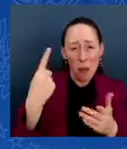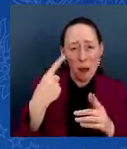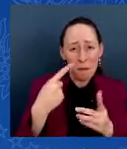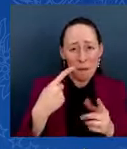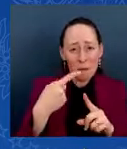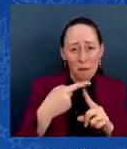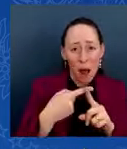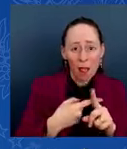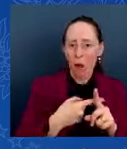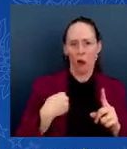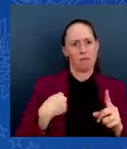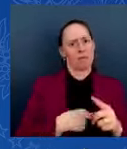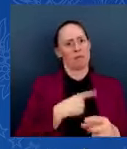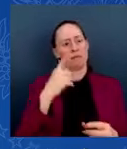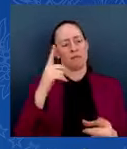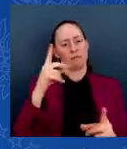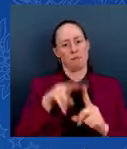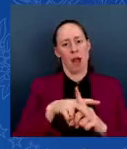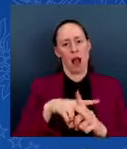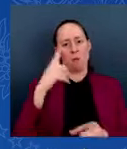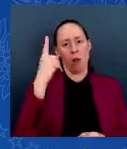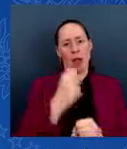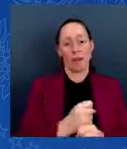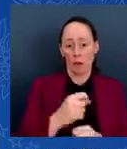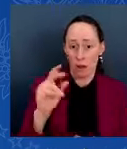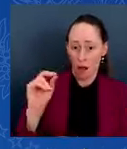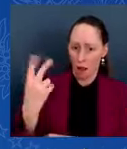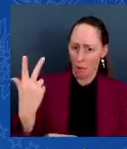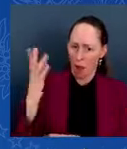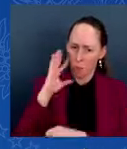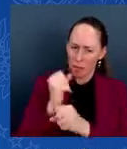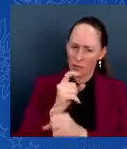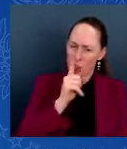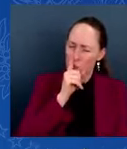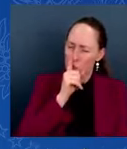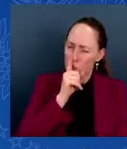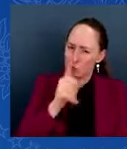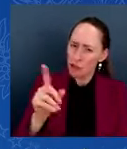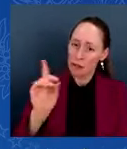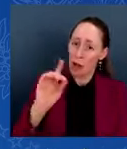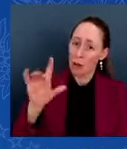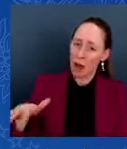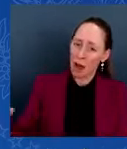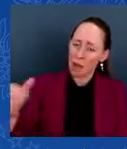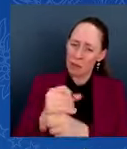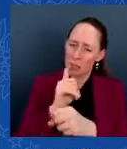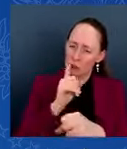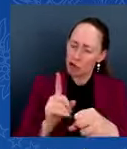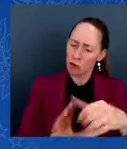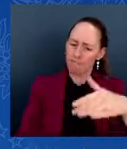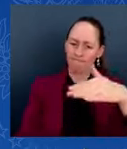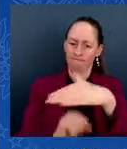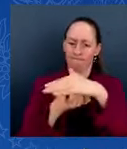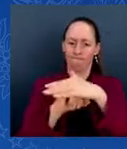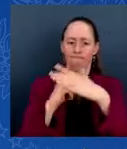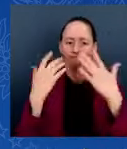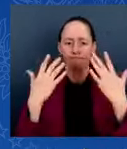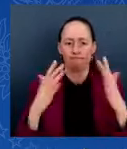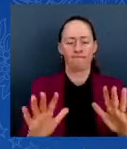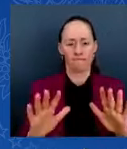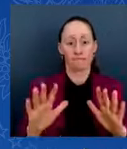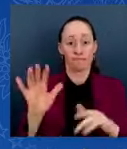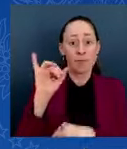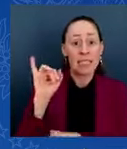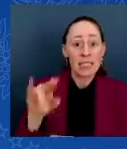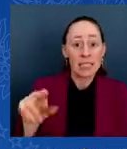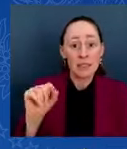everyone, not just seniors as well. Insulin costs just $35 for everyone, not just seniors. Our Project 25 will lower prescription